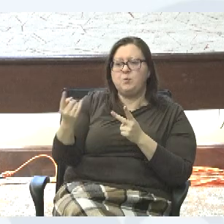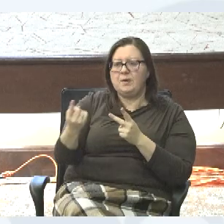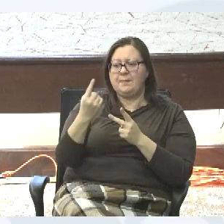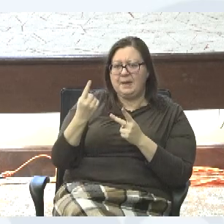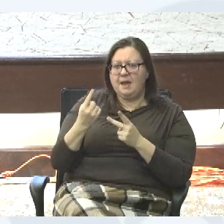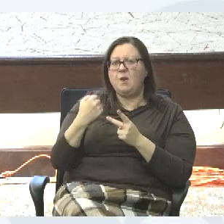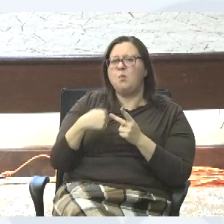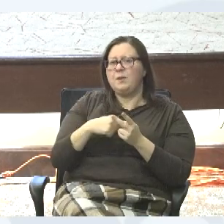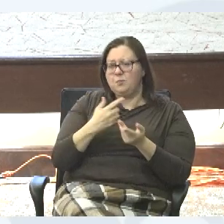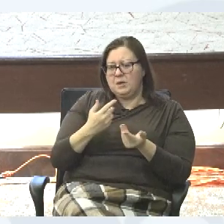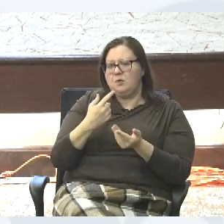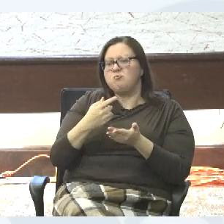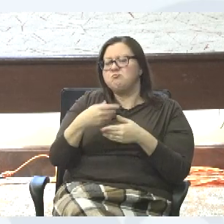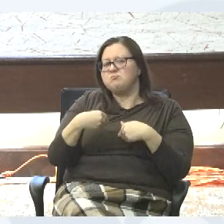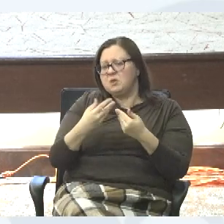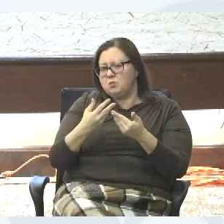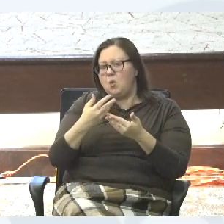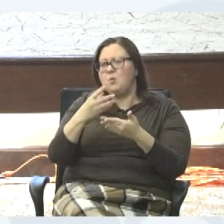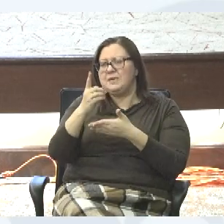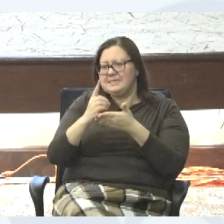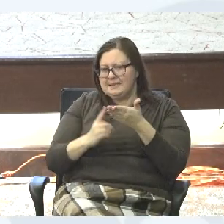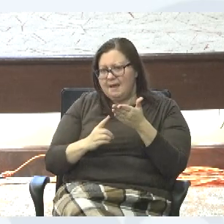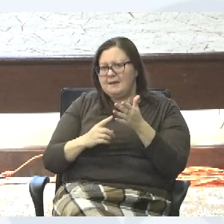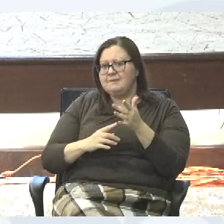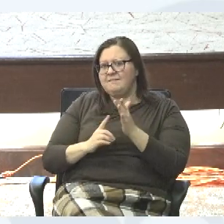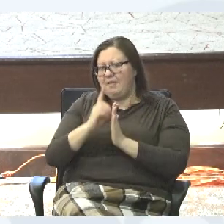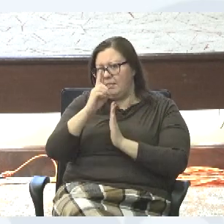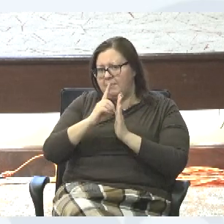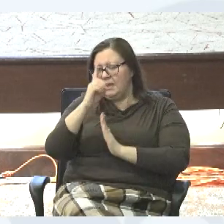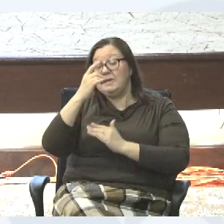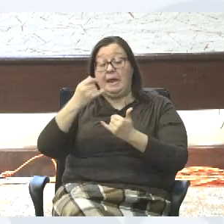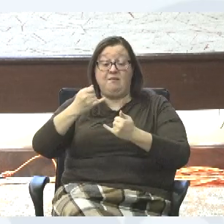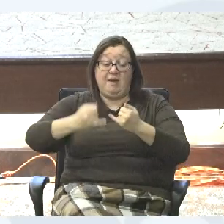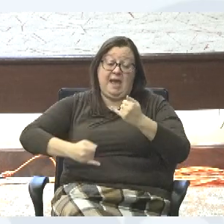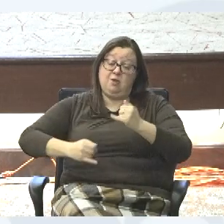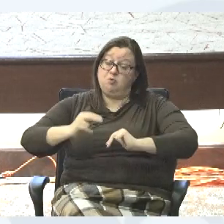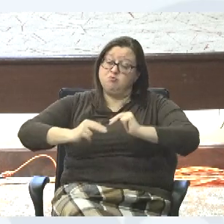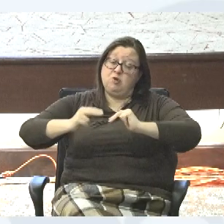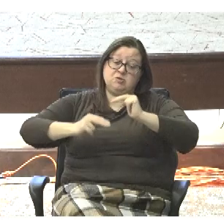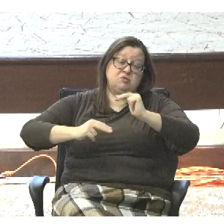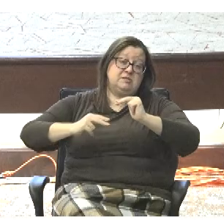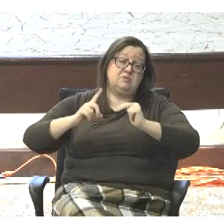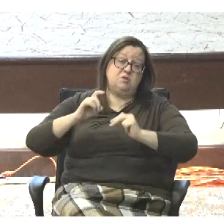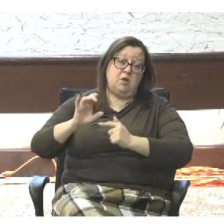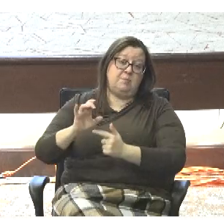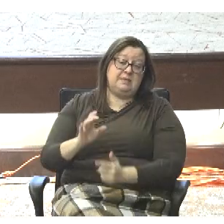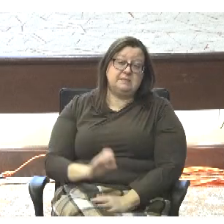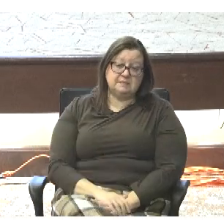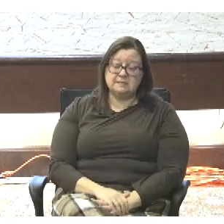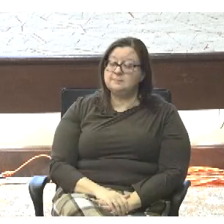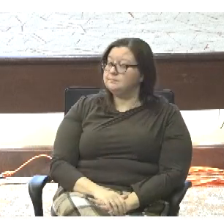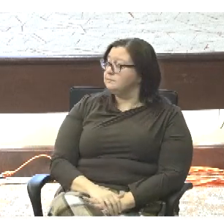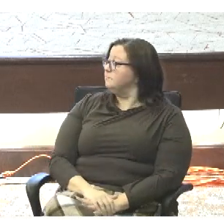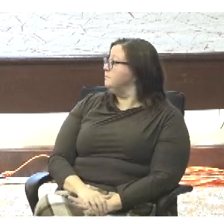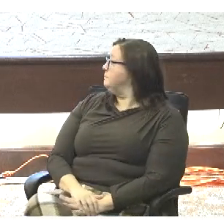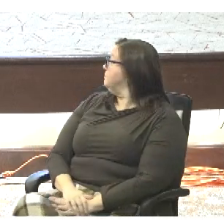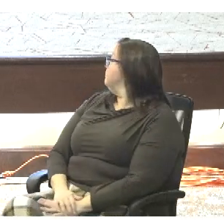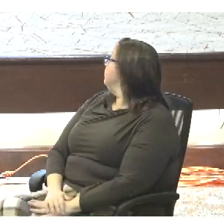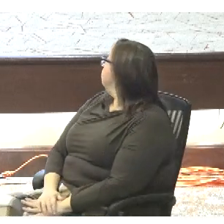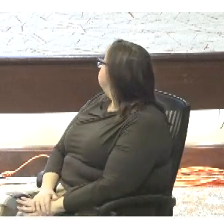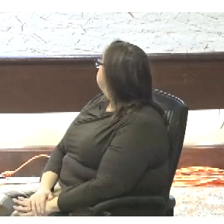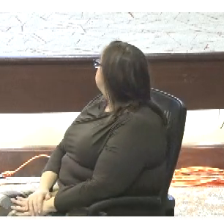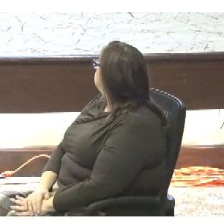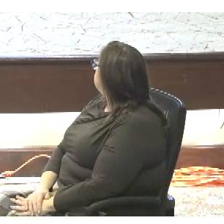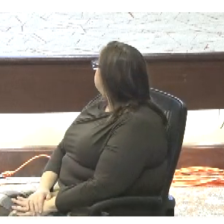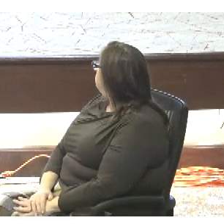on the design development. And as I mentioned right now, we're at the final stretch of construction documents. Laying it